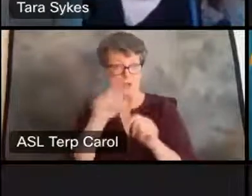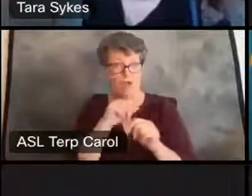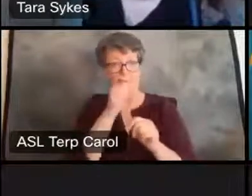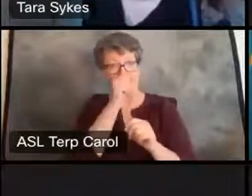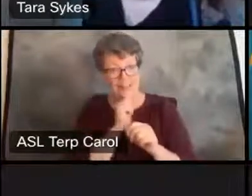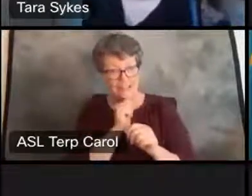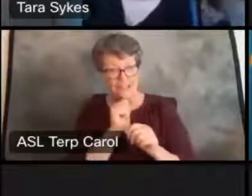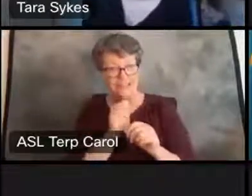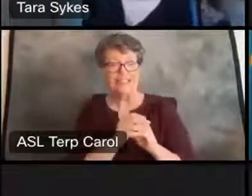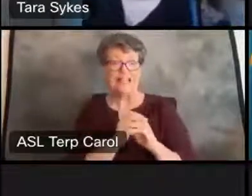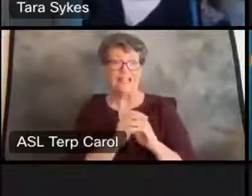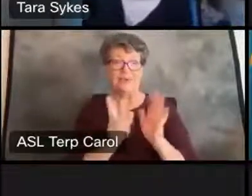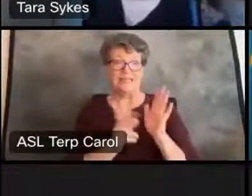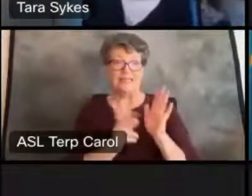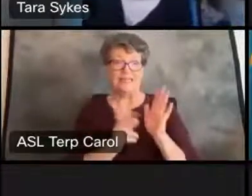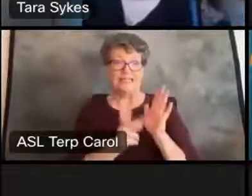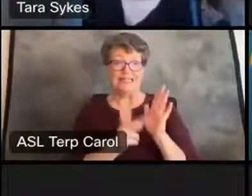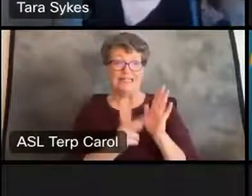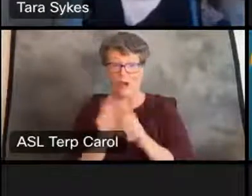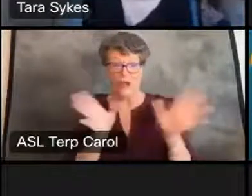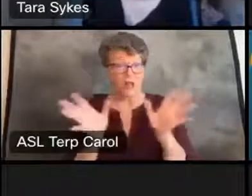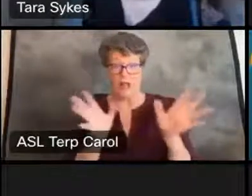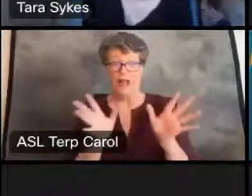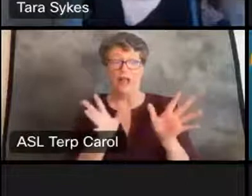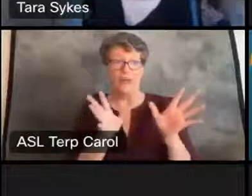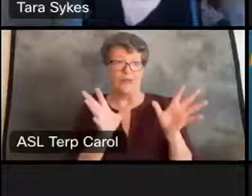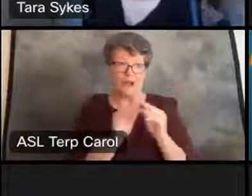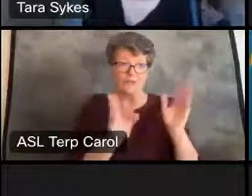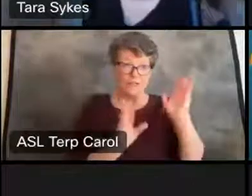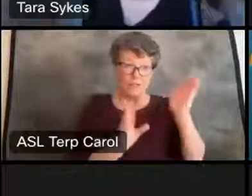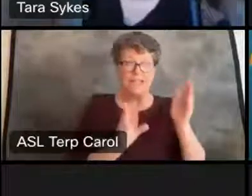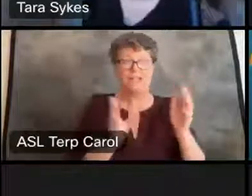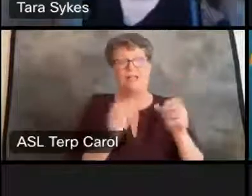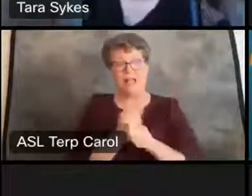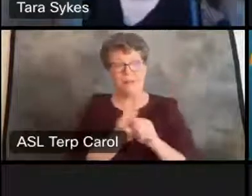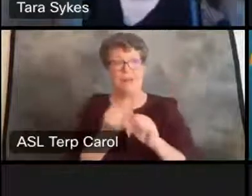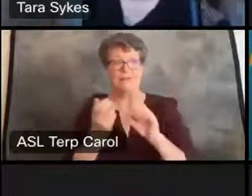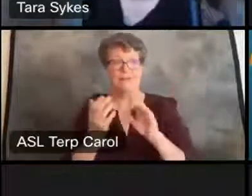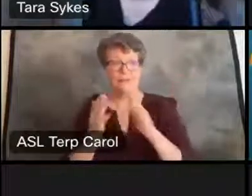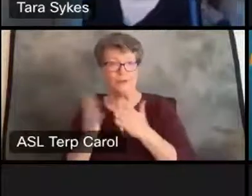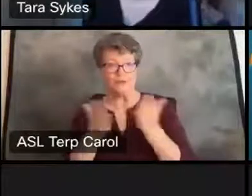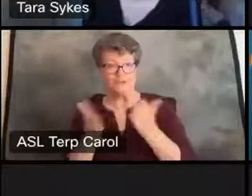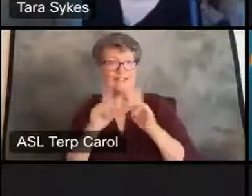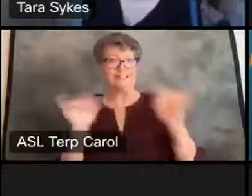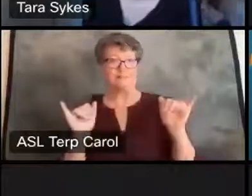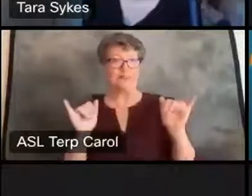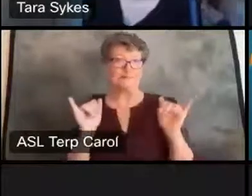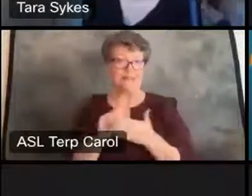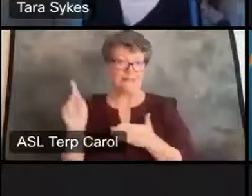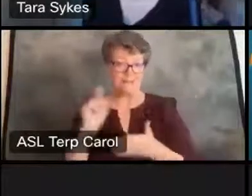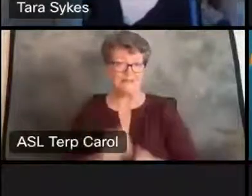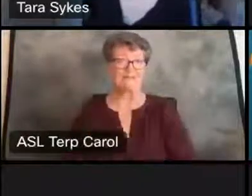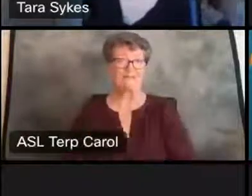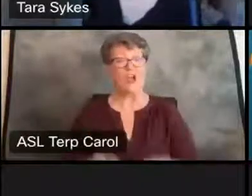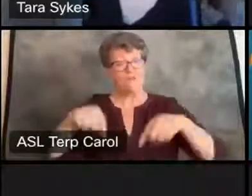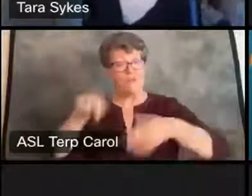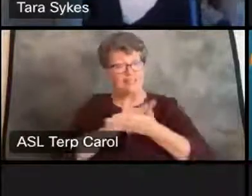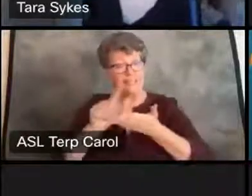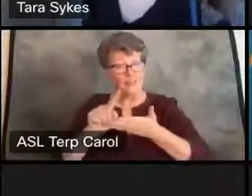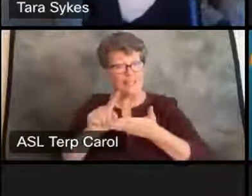information that was given to their members for their conference. So I appreciate you all being patient as we did double duty with a